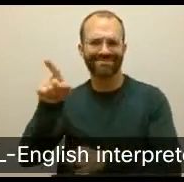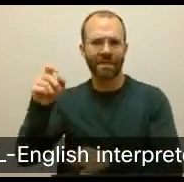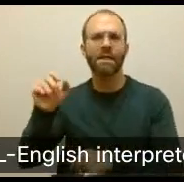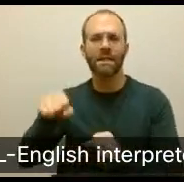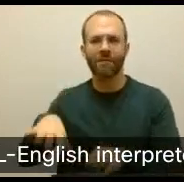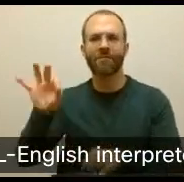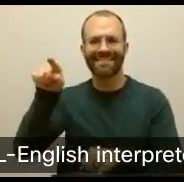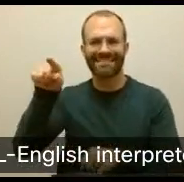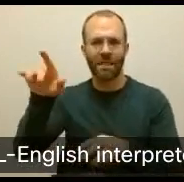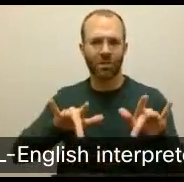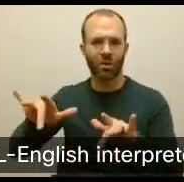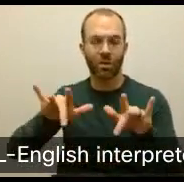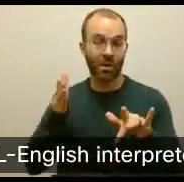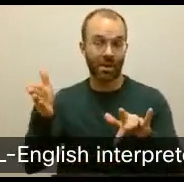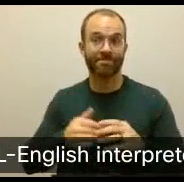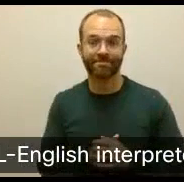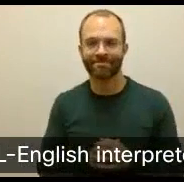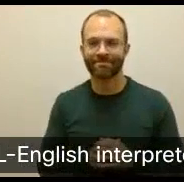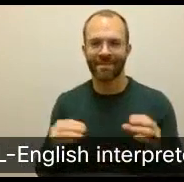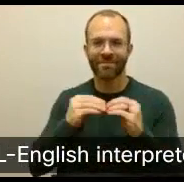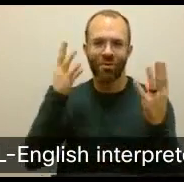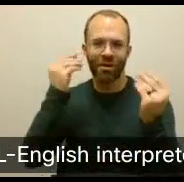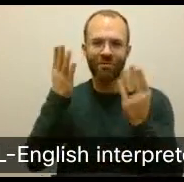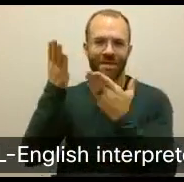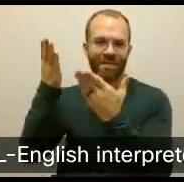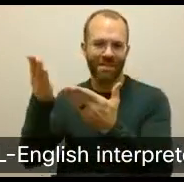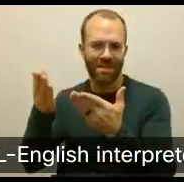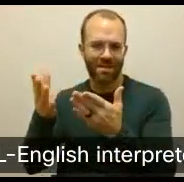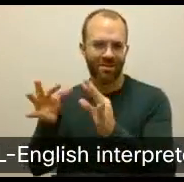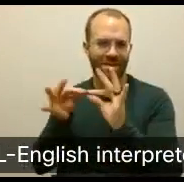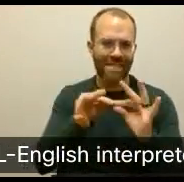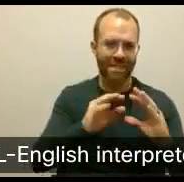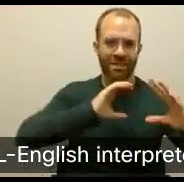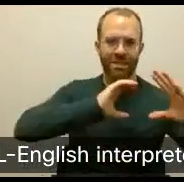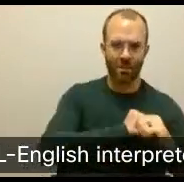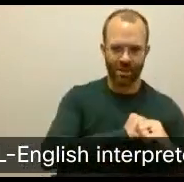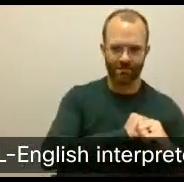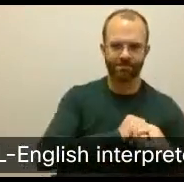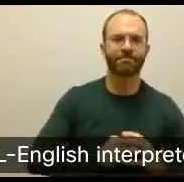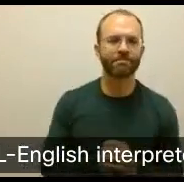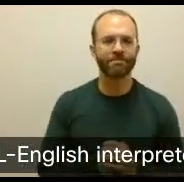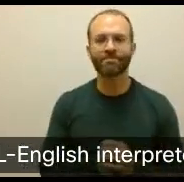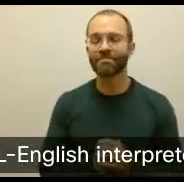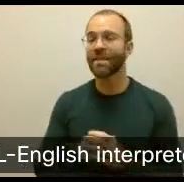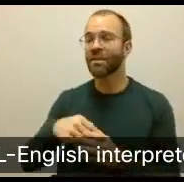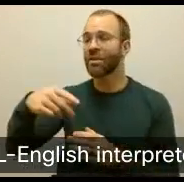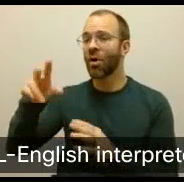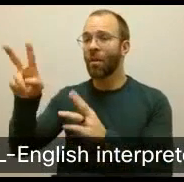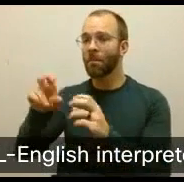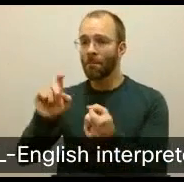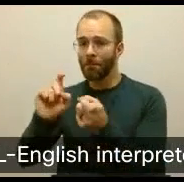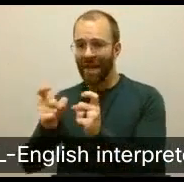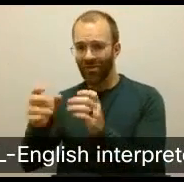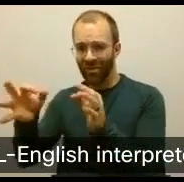locate the recording of that workshop. So you can get some more information there. So paraphrasing and summarizing are similar in some